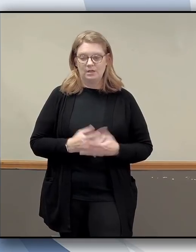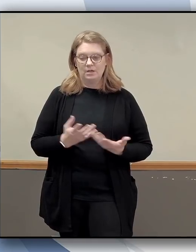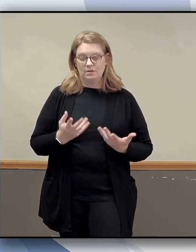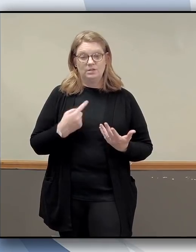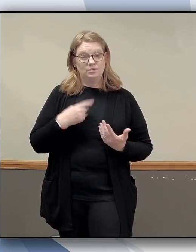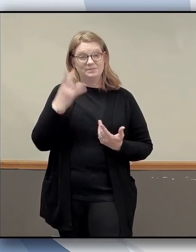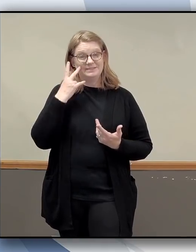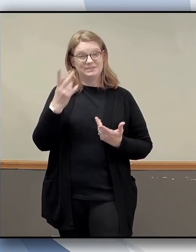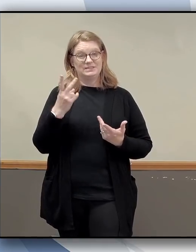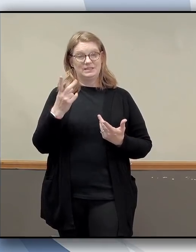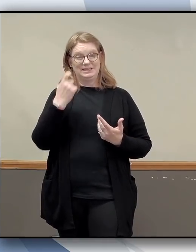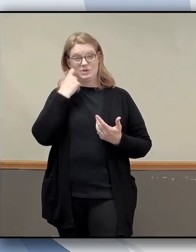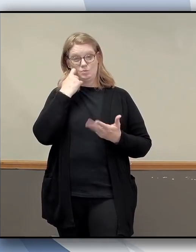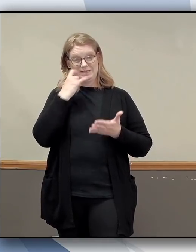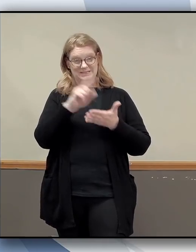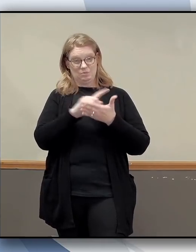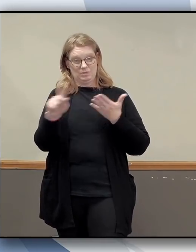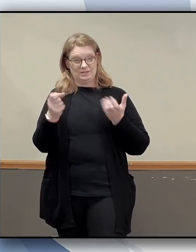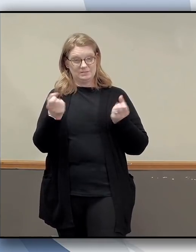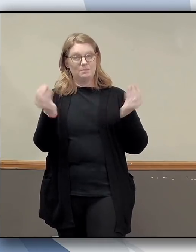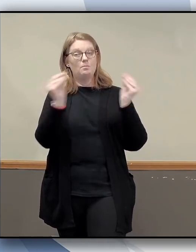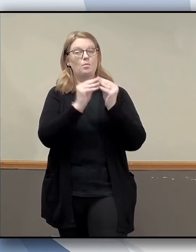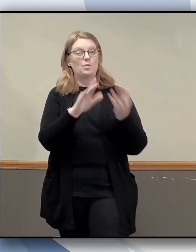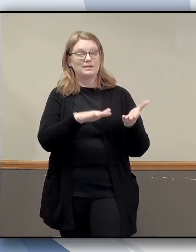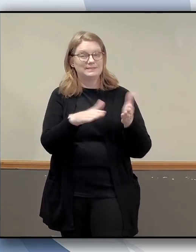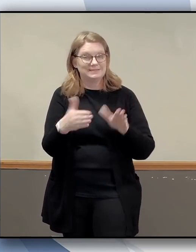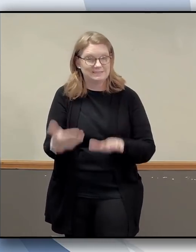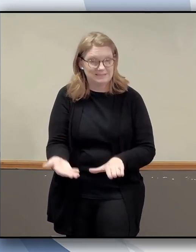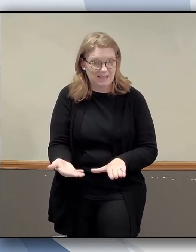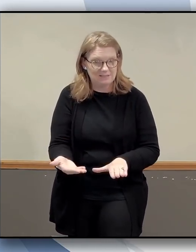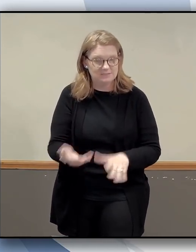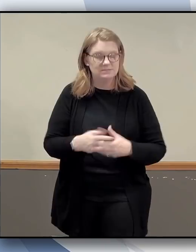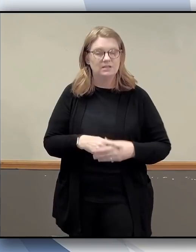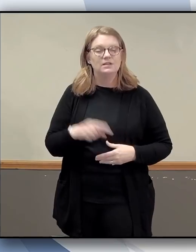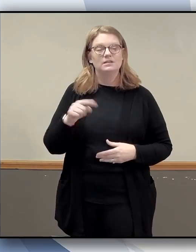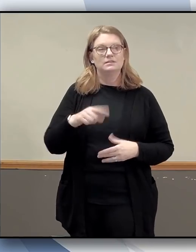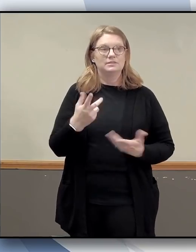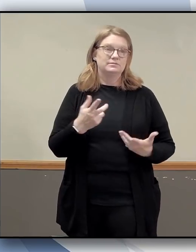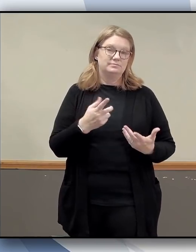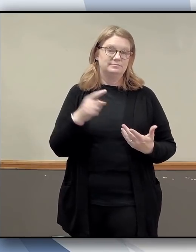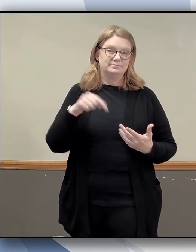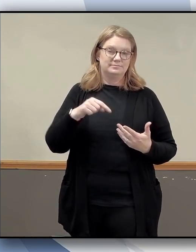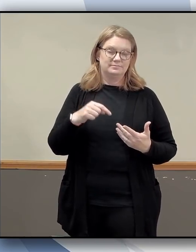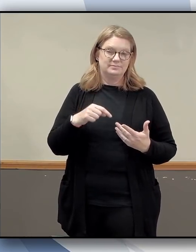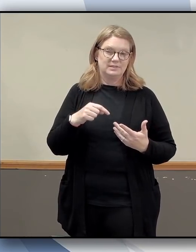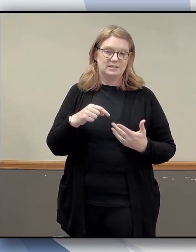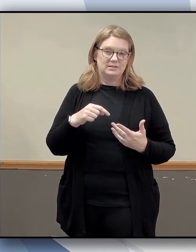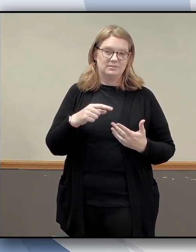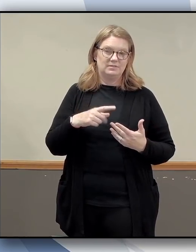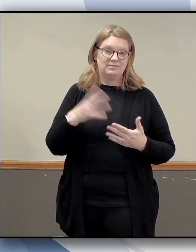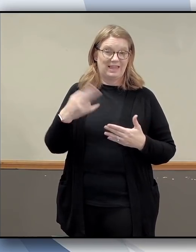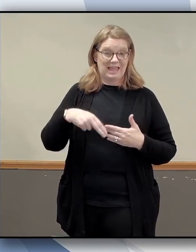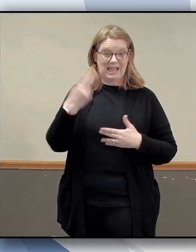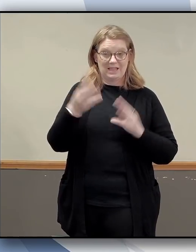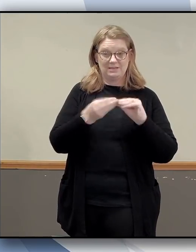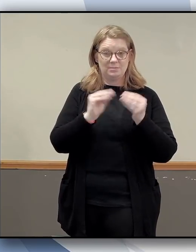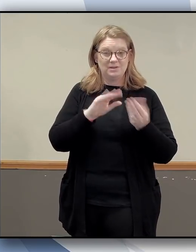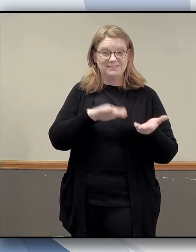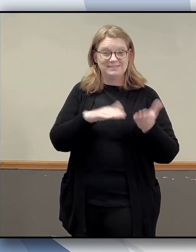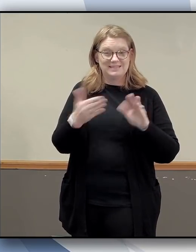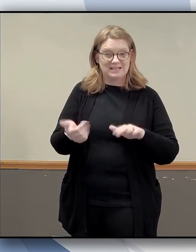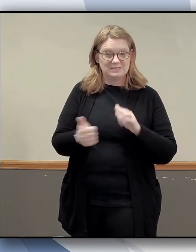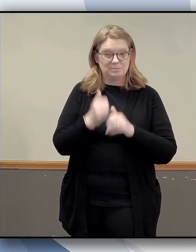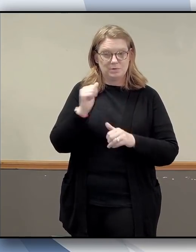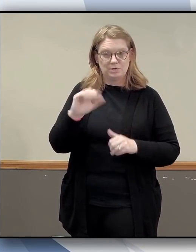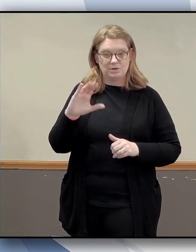deaths increase in recent weeks with the small population, we have in fact had a high number of deaths per capita, and that's obviously something that we